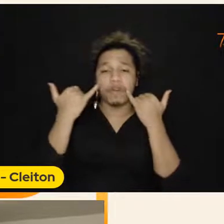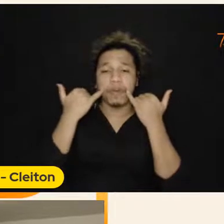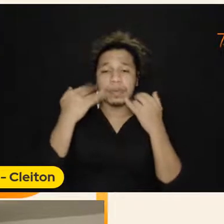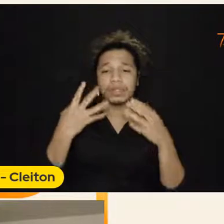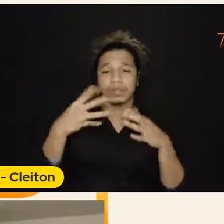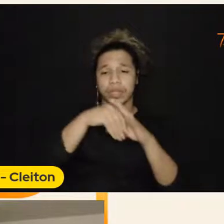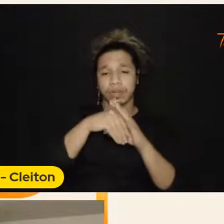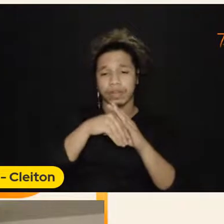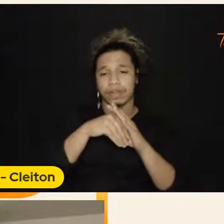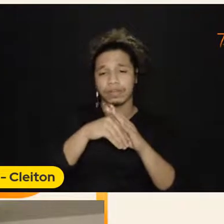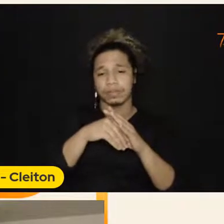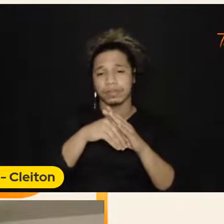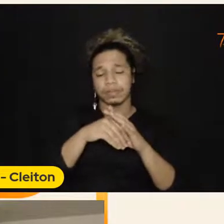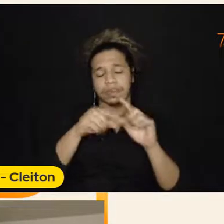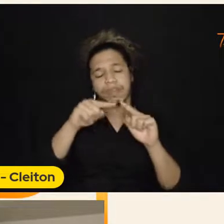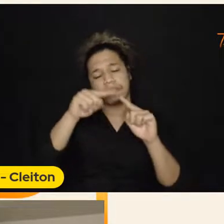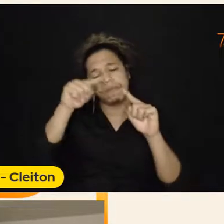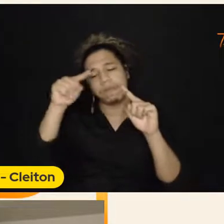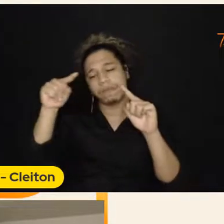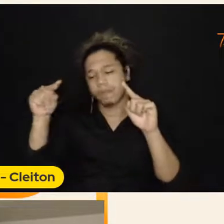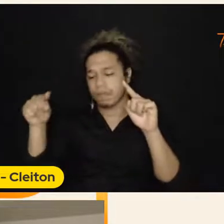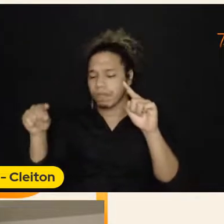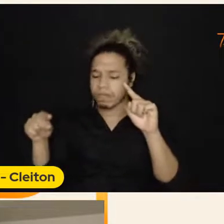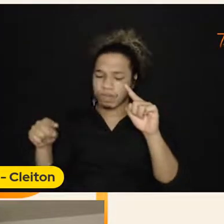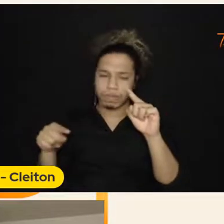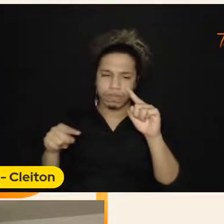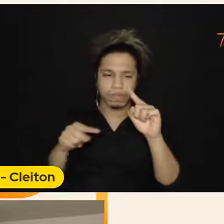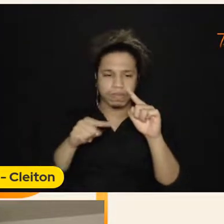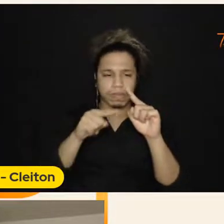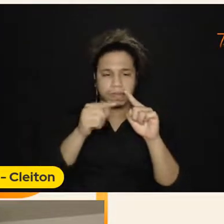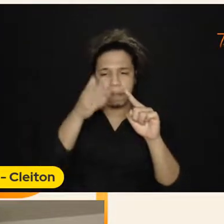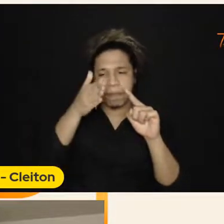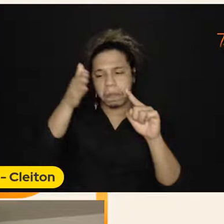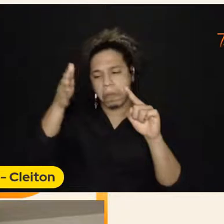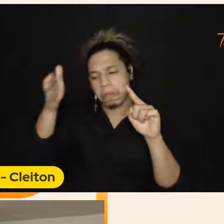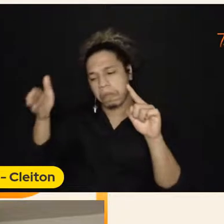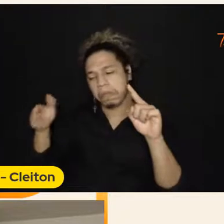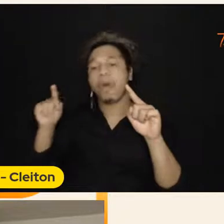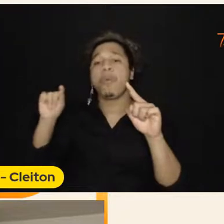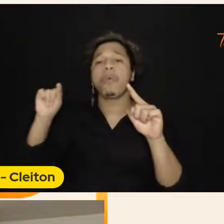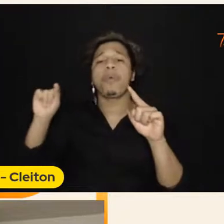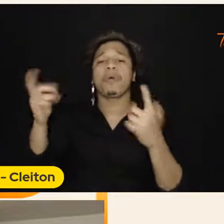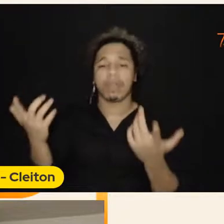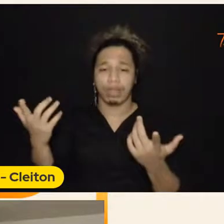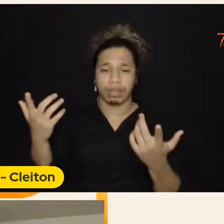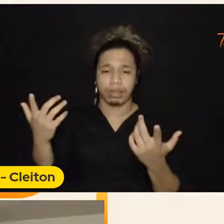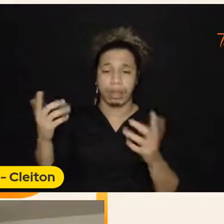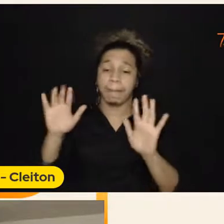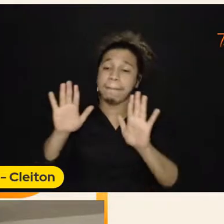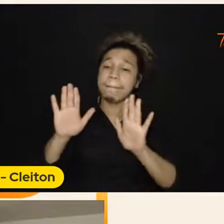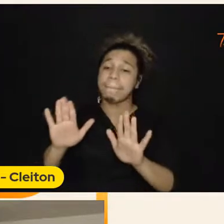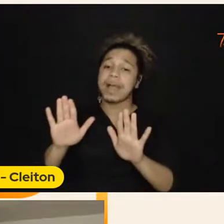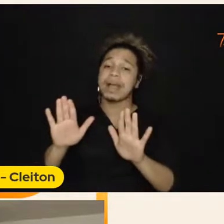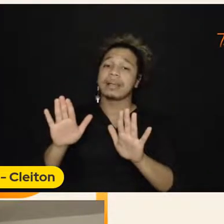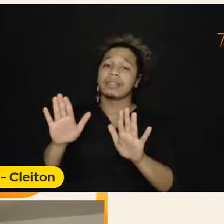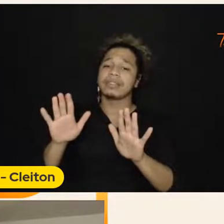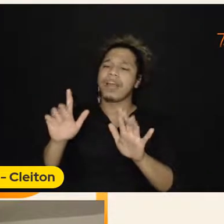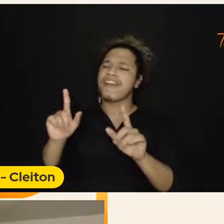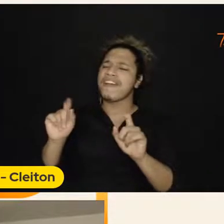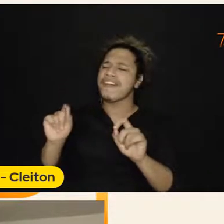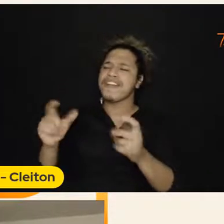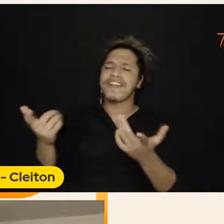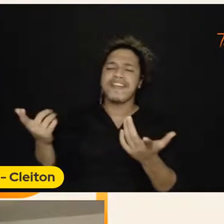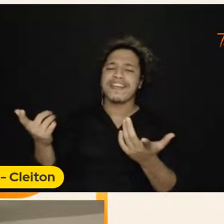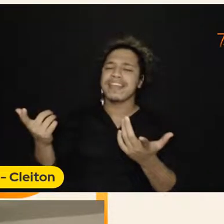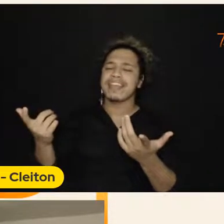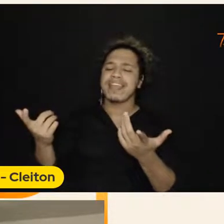see the cycle happening as well. But who would benefit from this cycle? How can we take care?